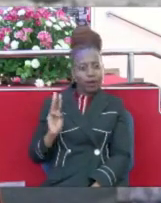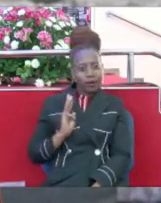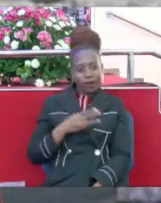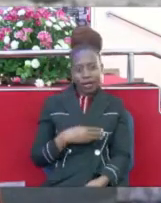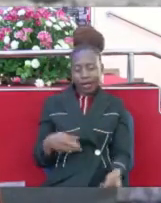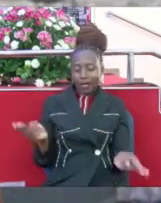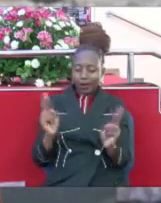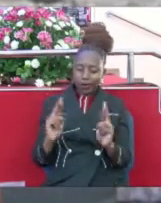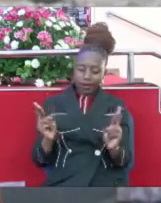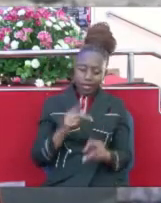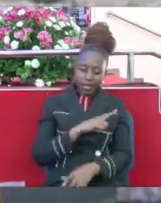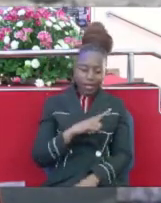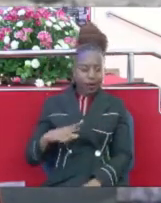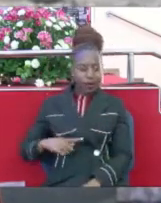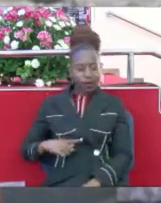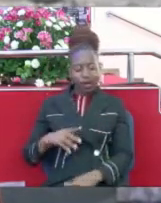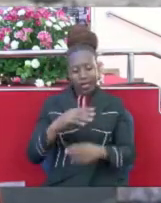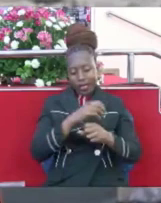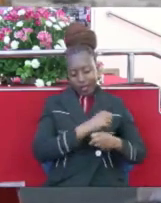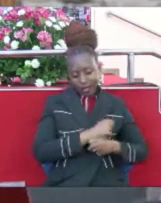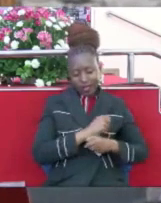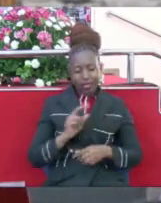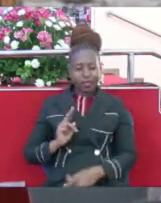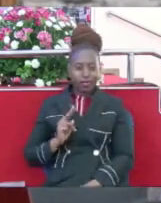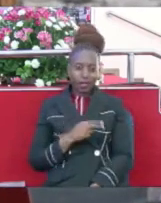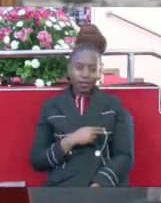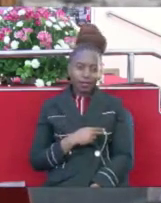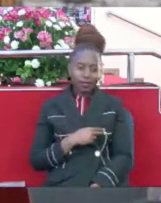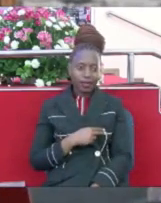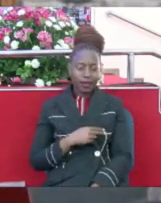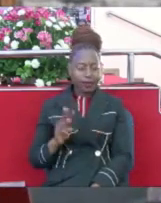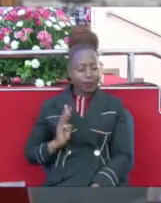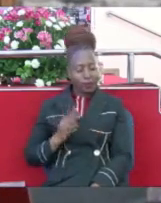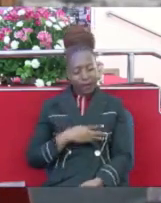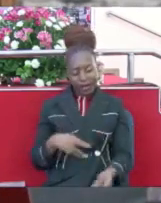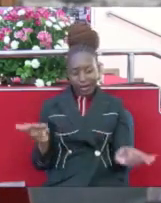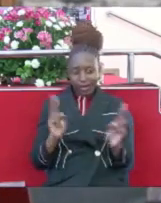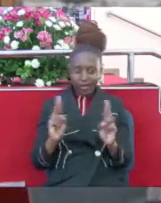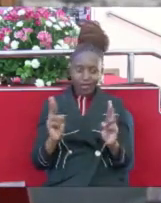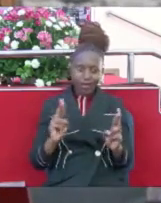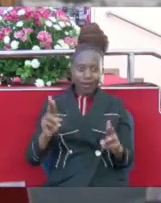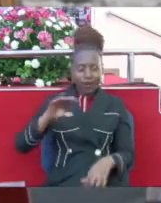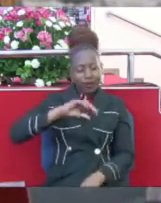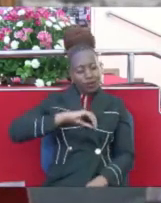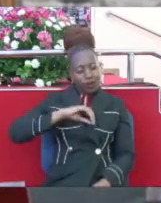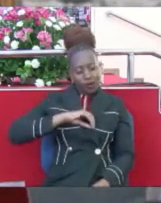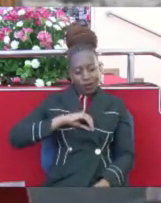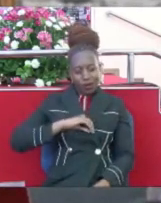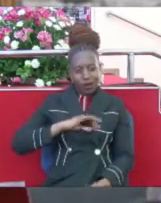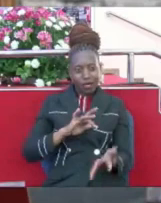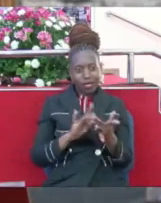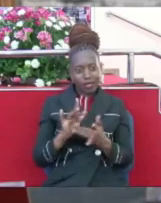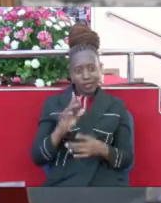Lord. You can trust us with your presence. We are ready to occupy. in the name of